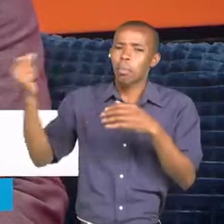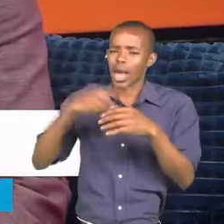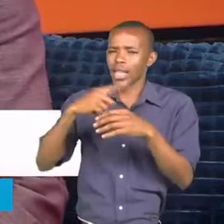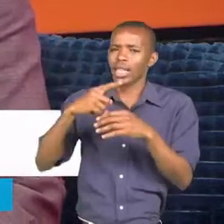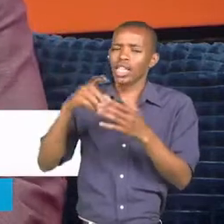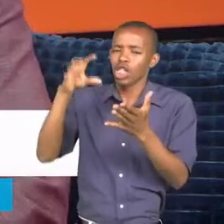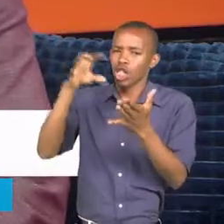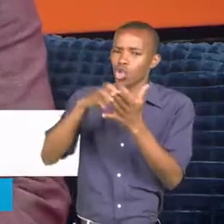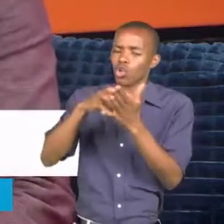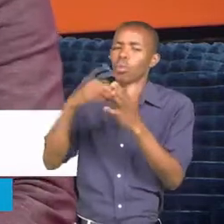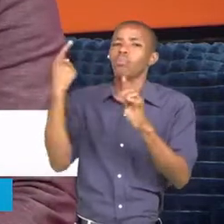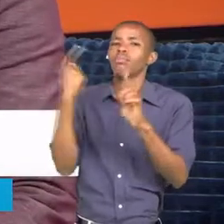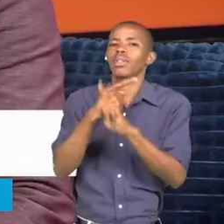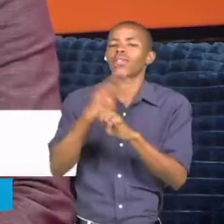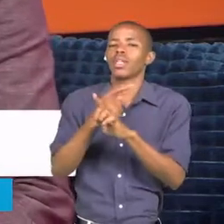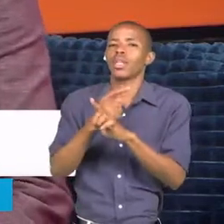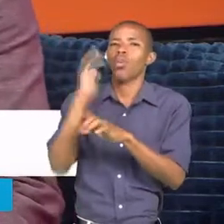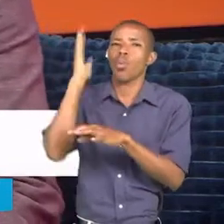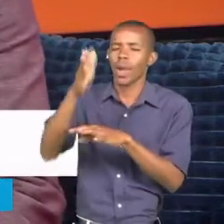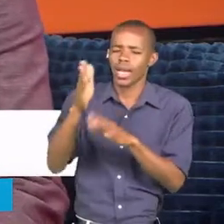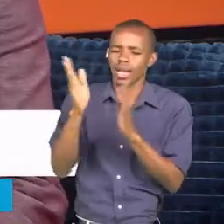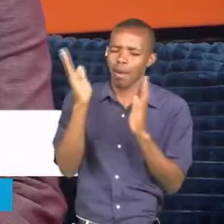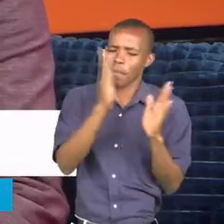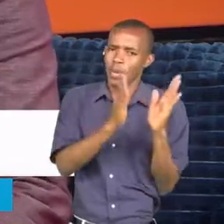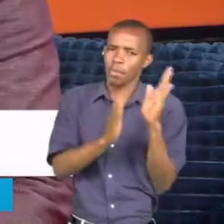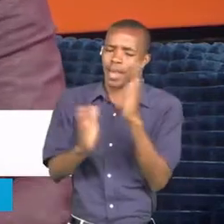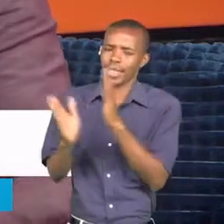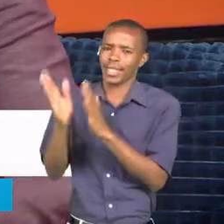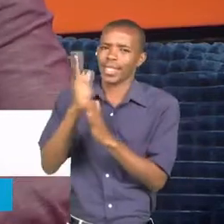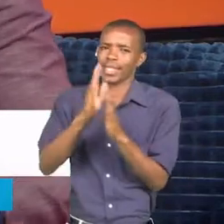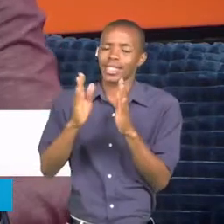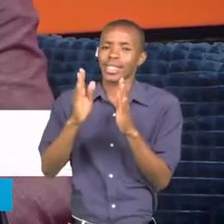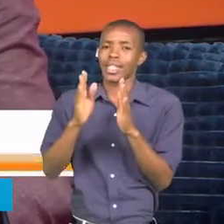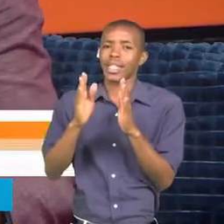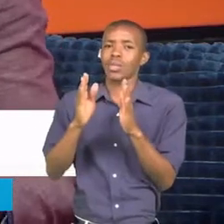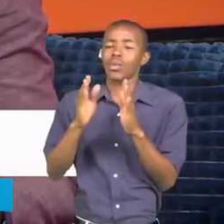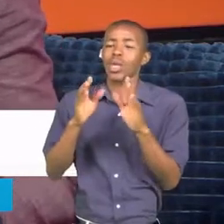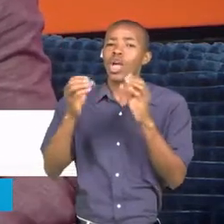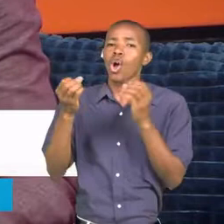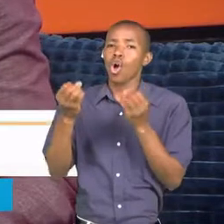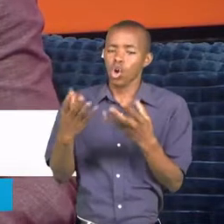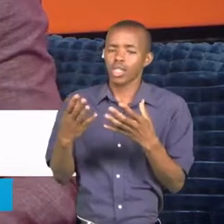talking about a different case. Yes. Preparedness. You